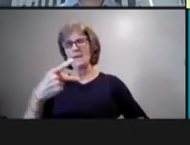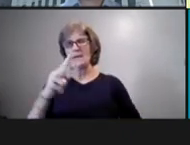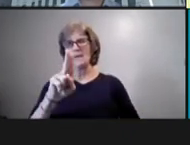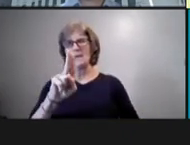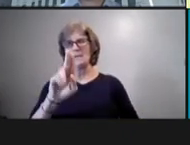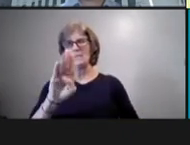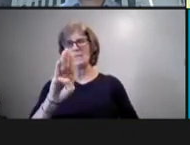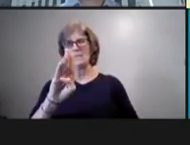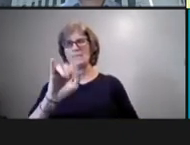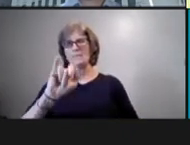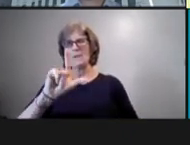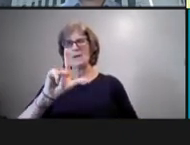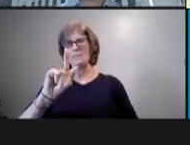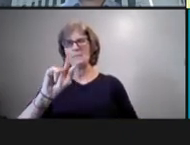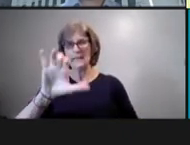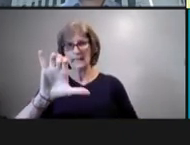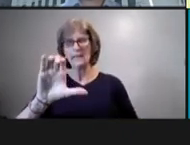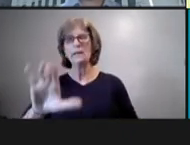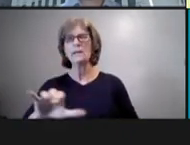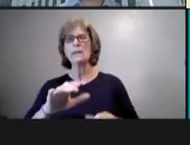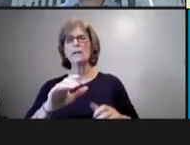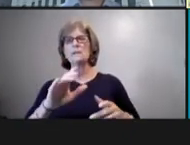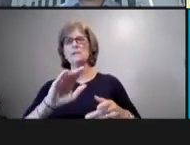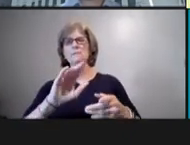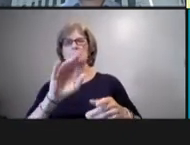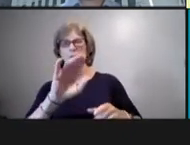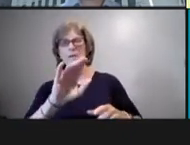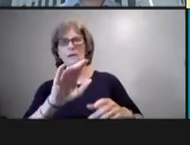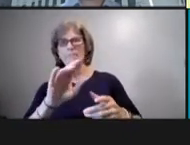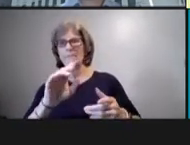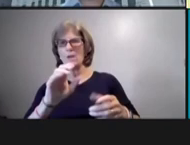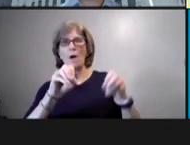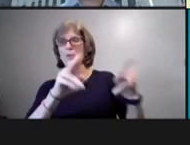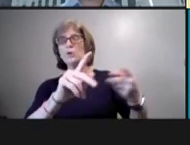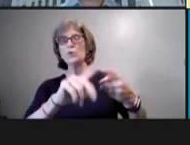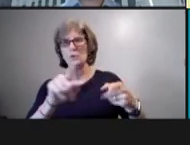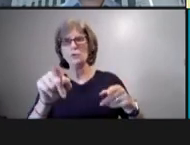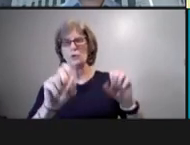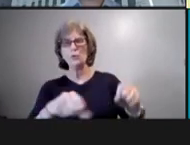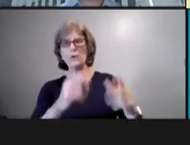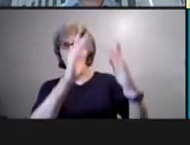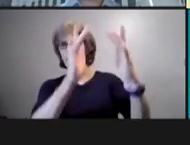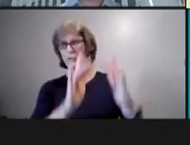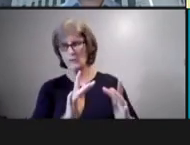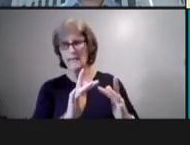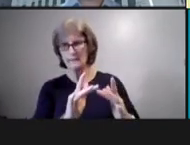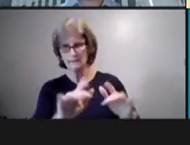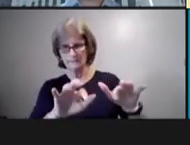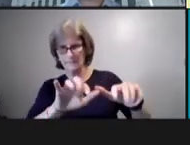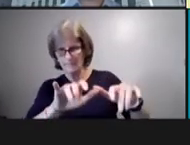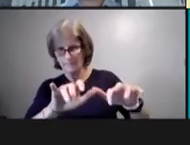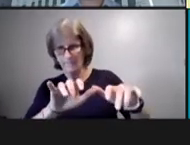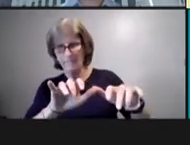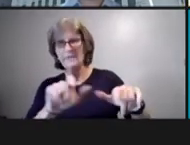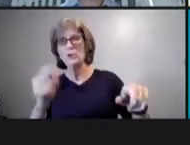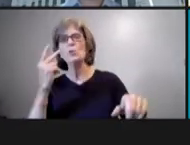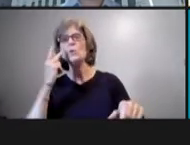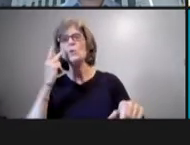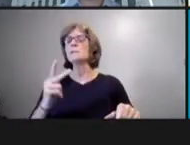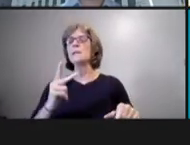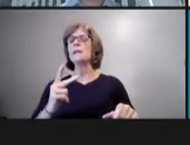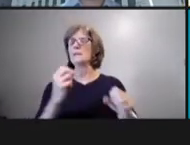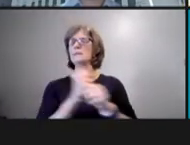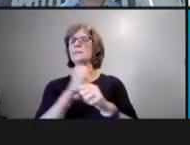will certainly keep everybody apprised if that happens so that you can actually view it in real time as it happens. Wonderful.